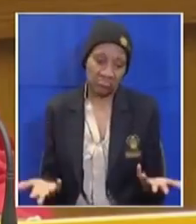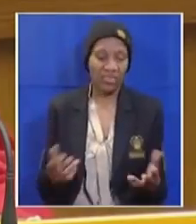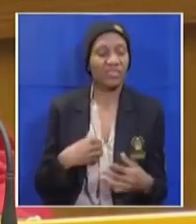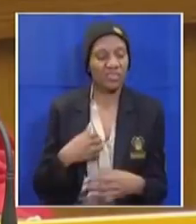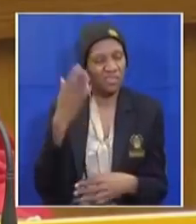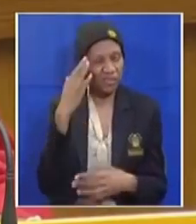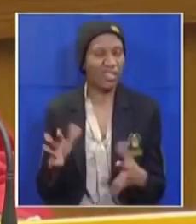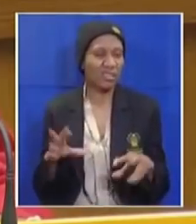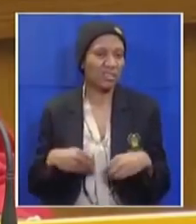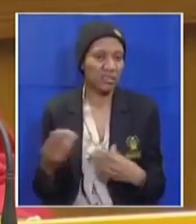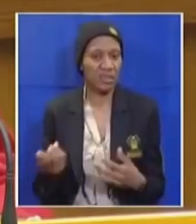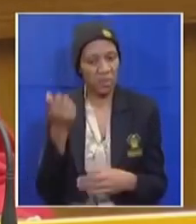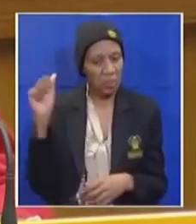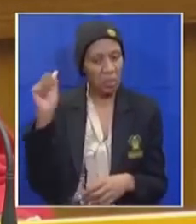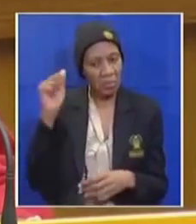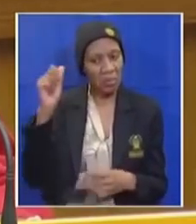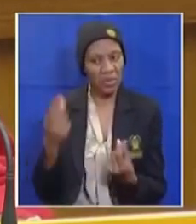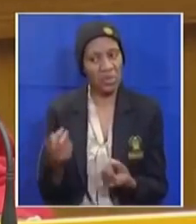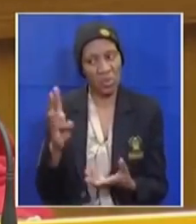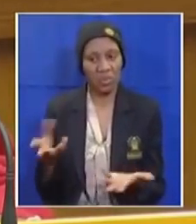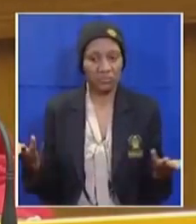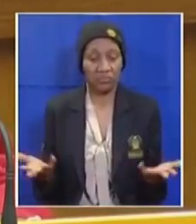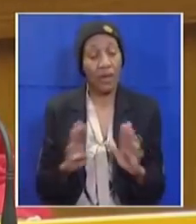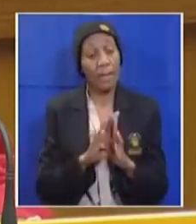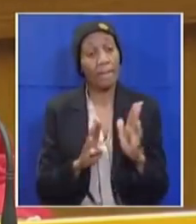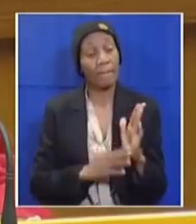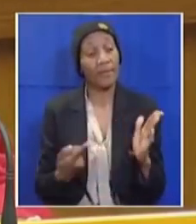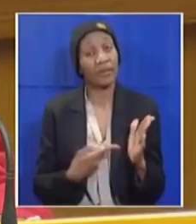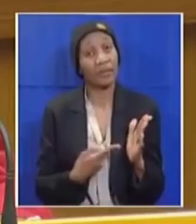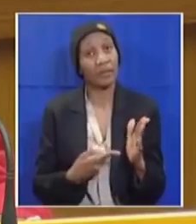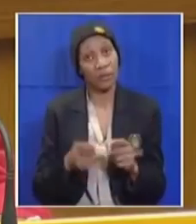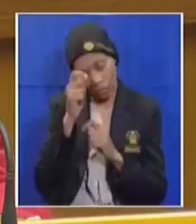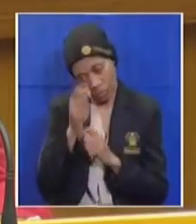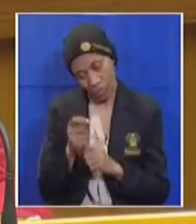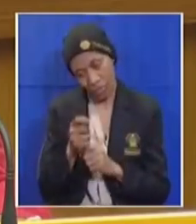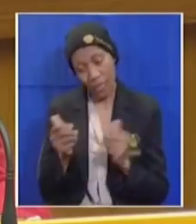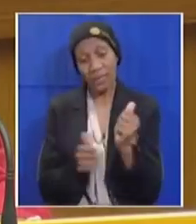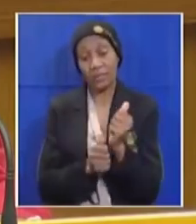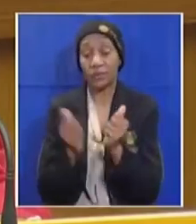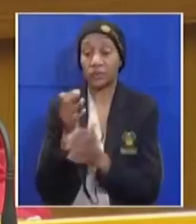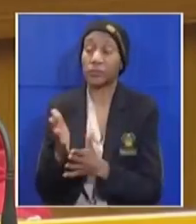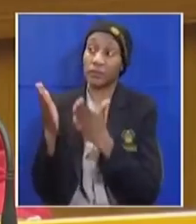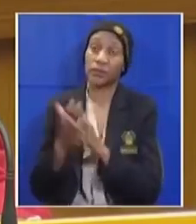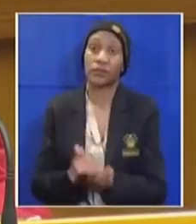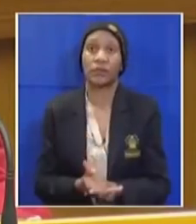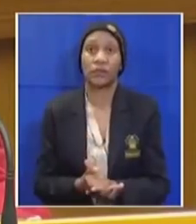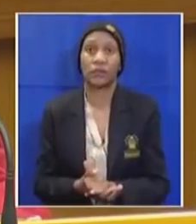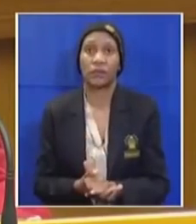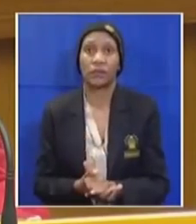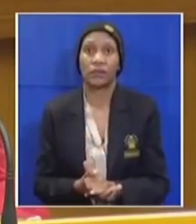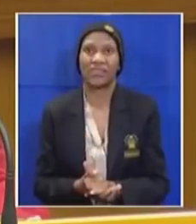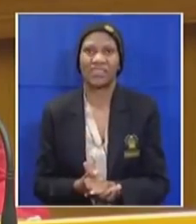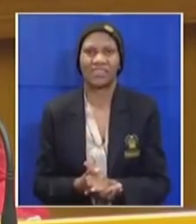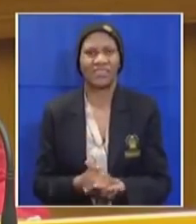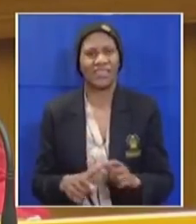they will oppose this bill. This bill, Honorable Deputy Speaker, it's a lifeline